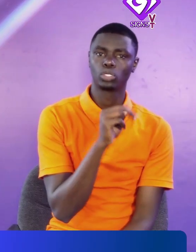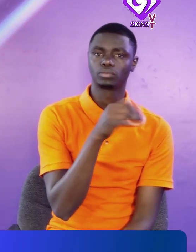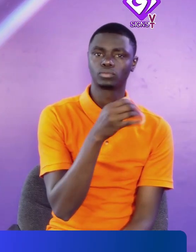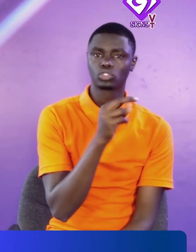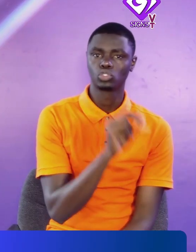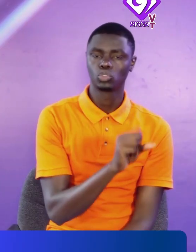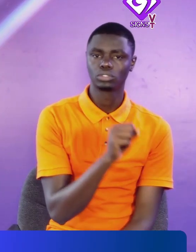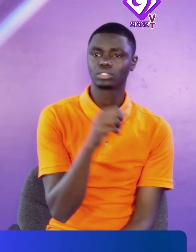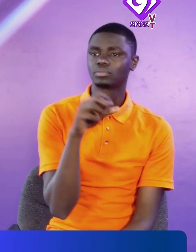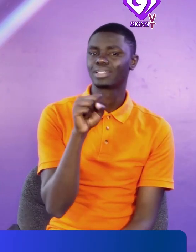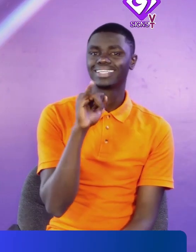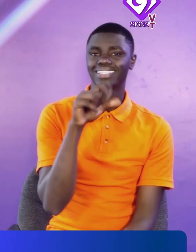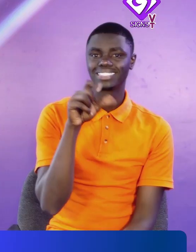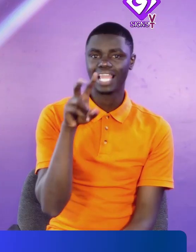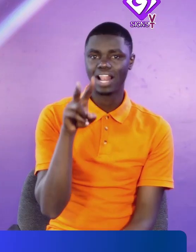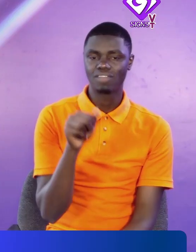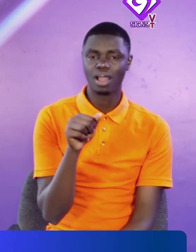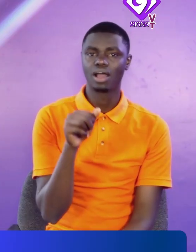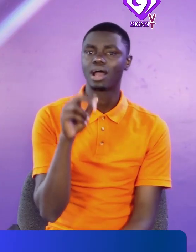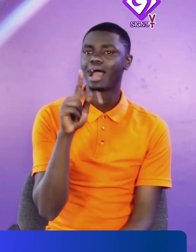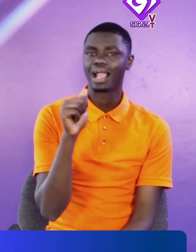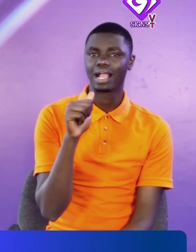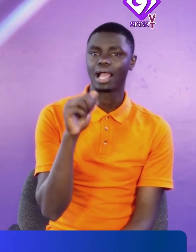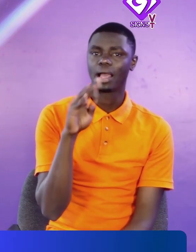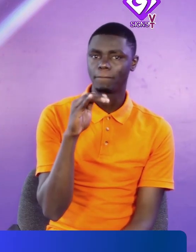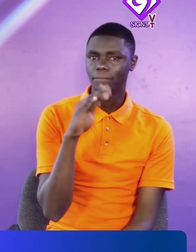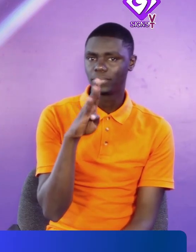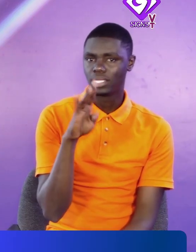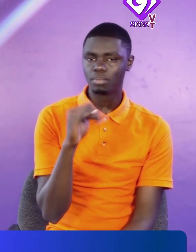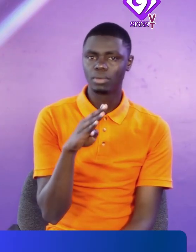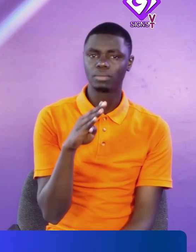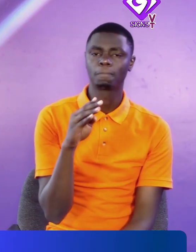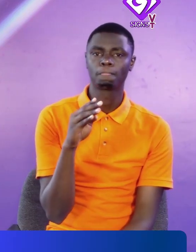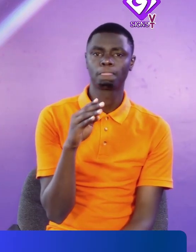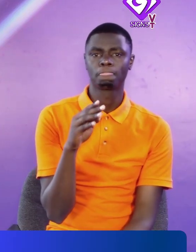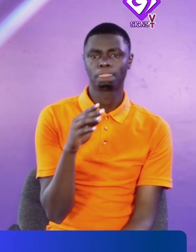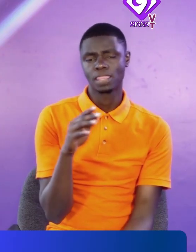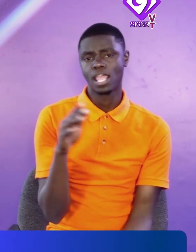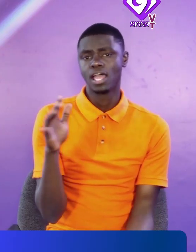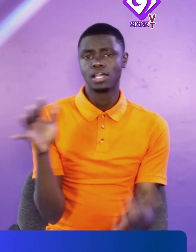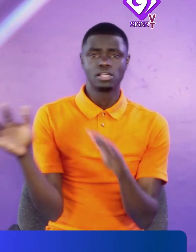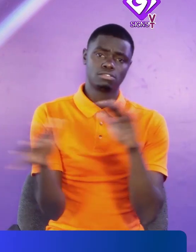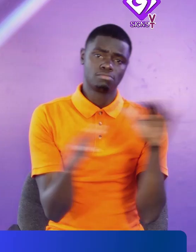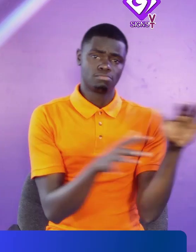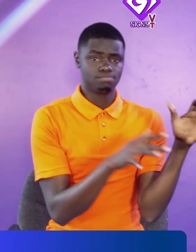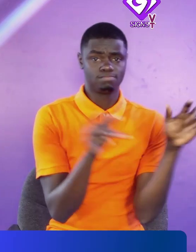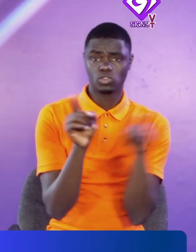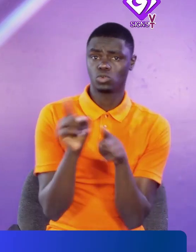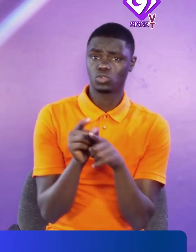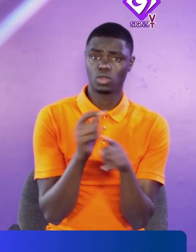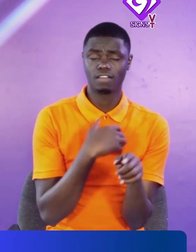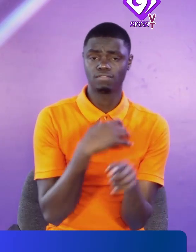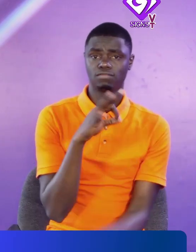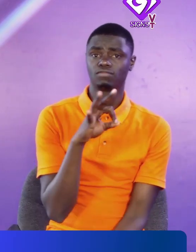Silva, Manguli, Khabib Nurmagomedov. Apart from that pia kutakuwa na Formula 1